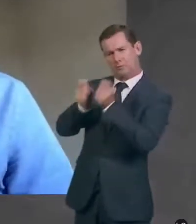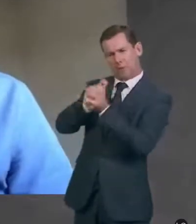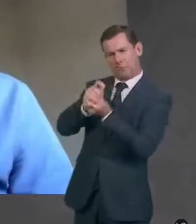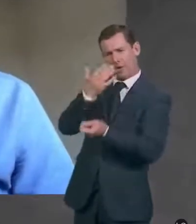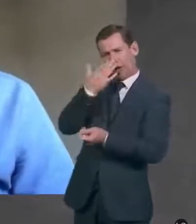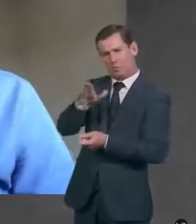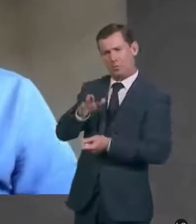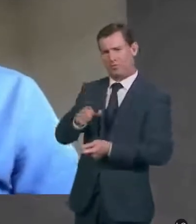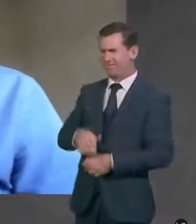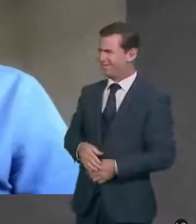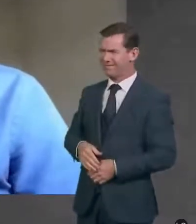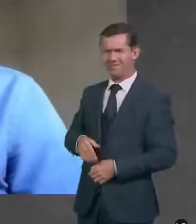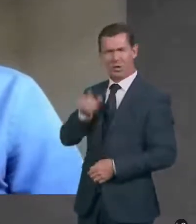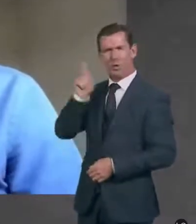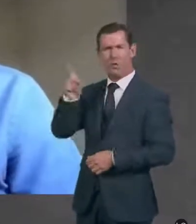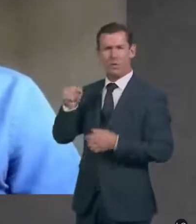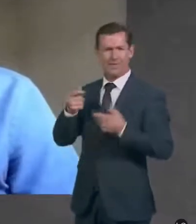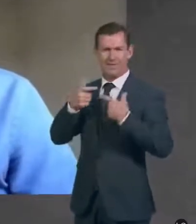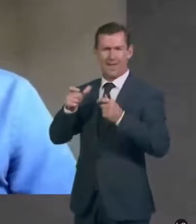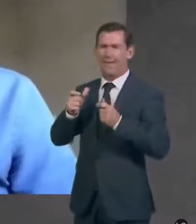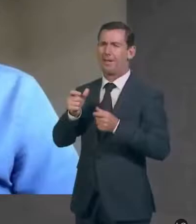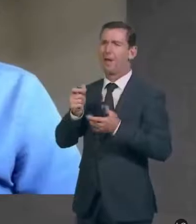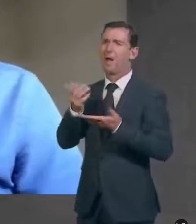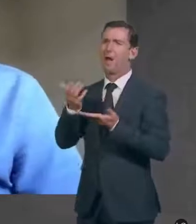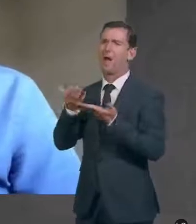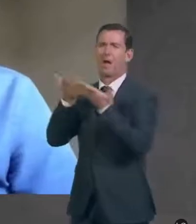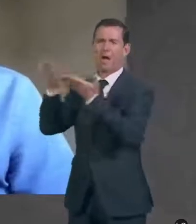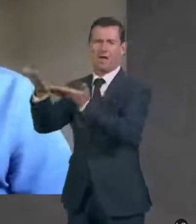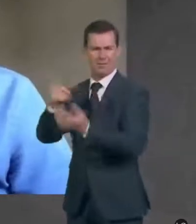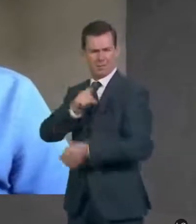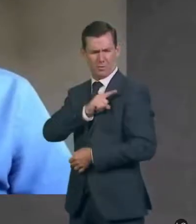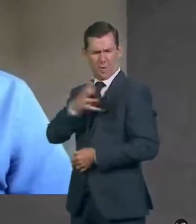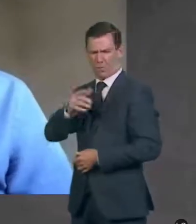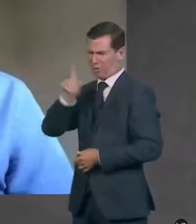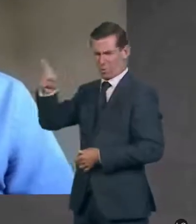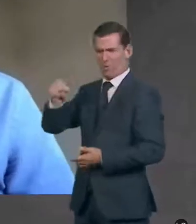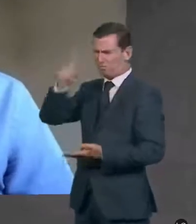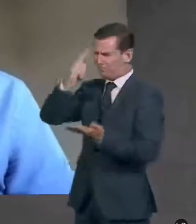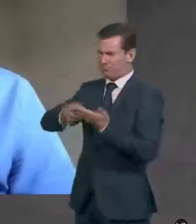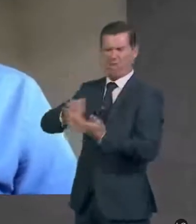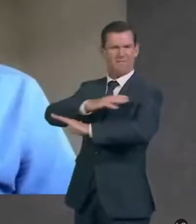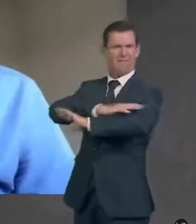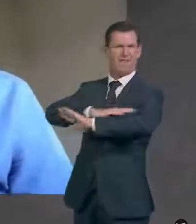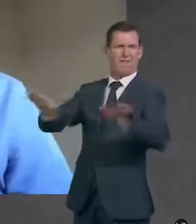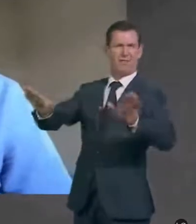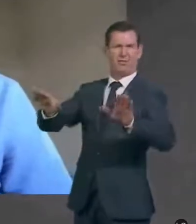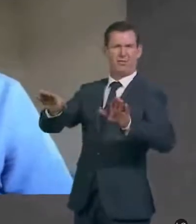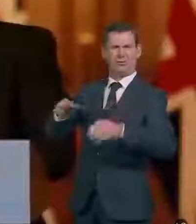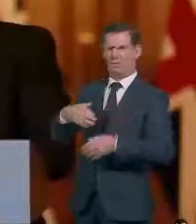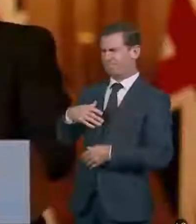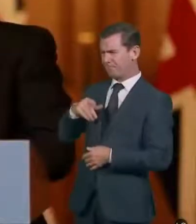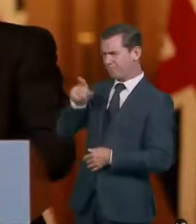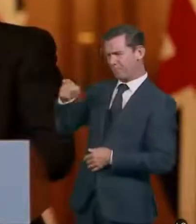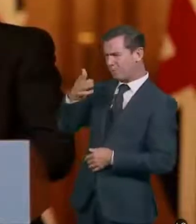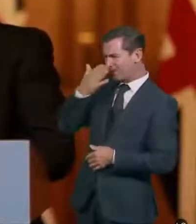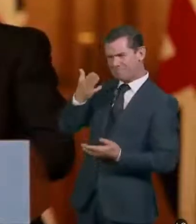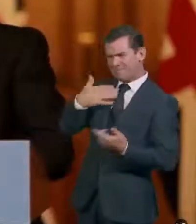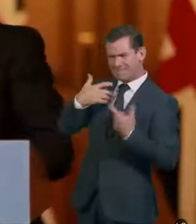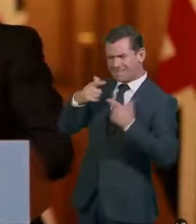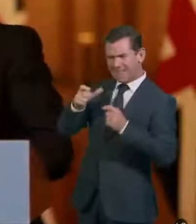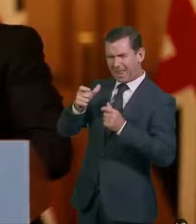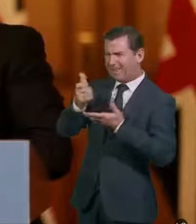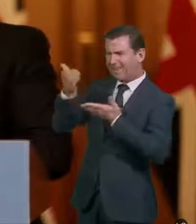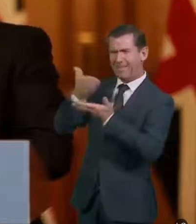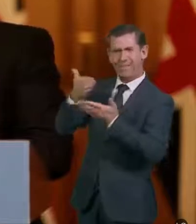it New Year's Eve? Are you still going to pick up your phone then, or would you rather die in a ditch? Coin of phrase. Yeah. Well, look, why don't